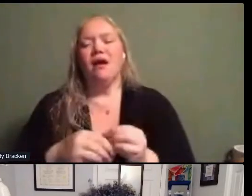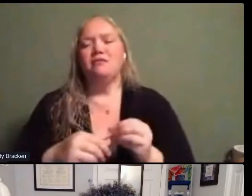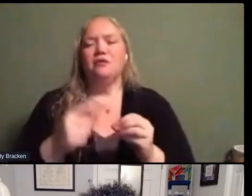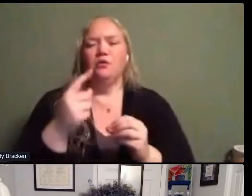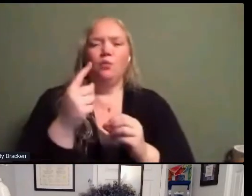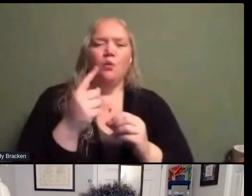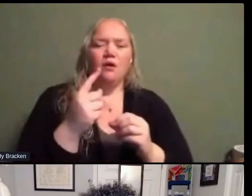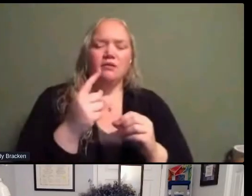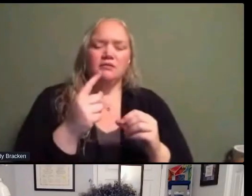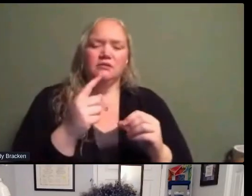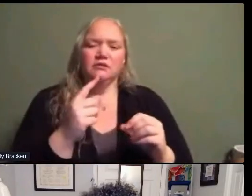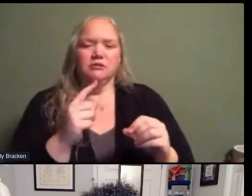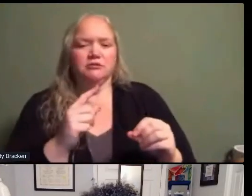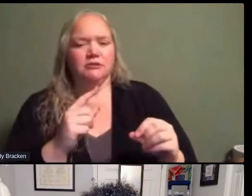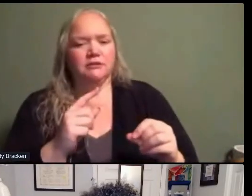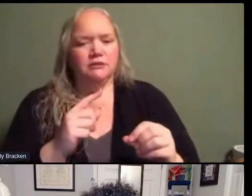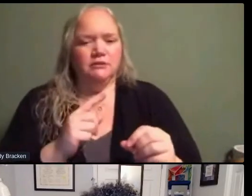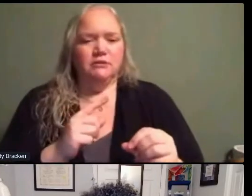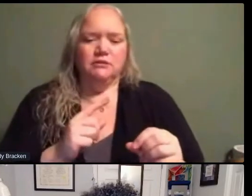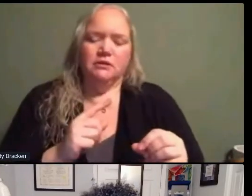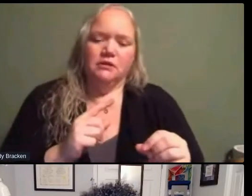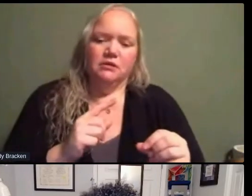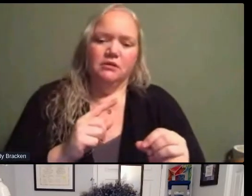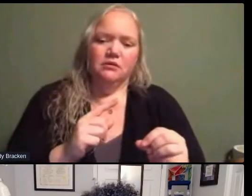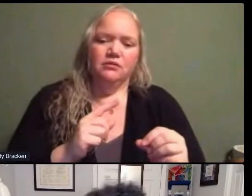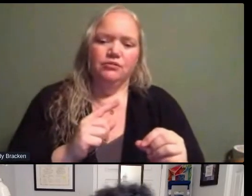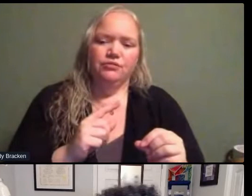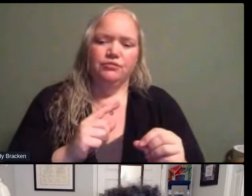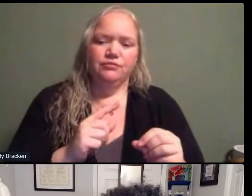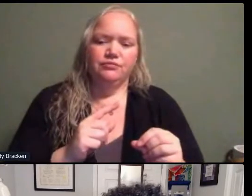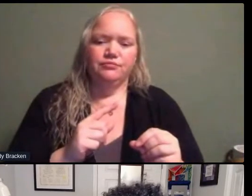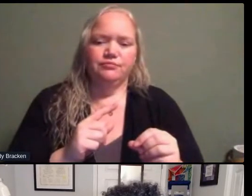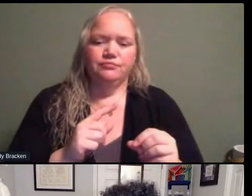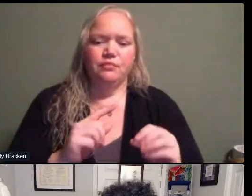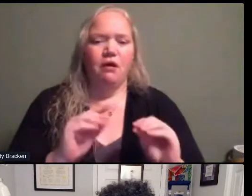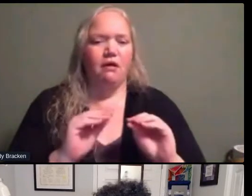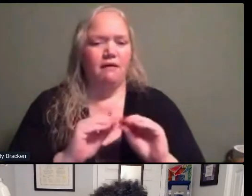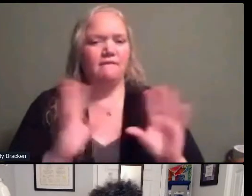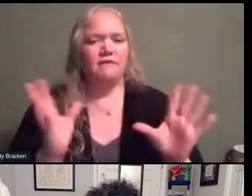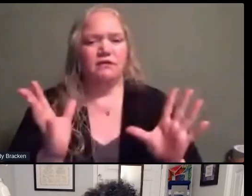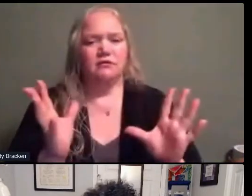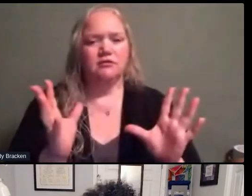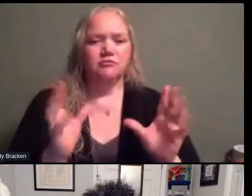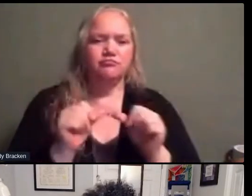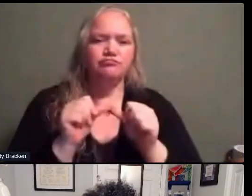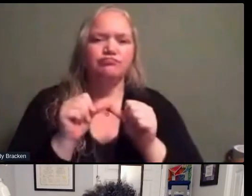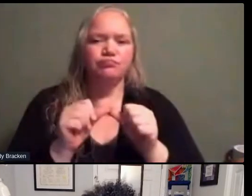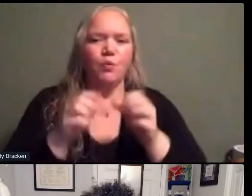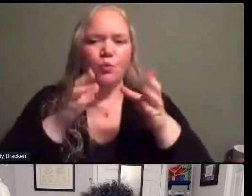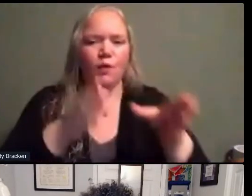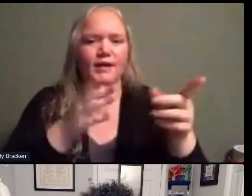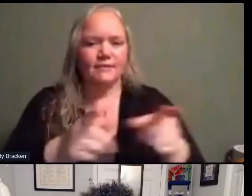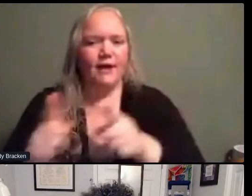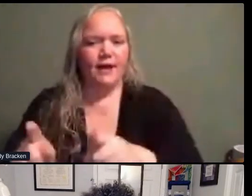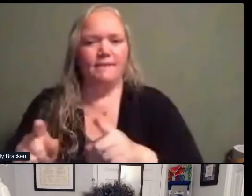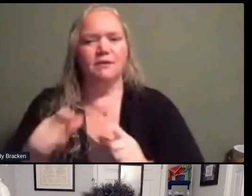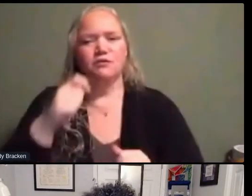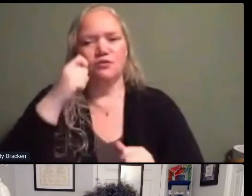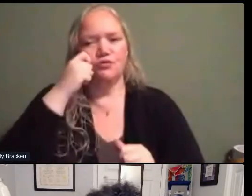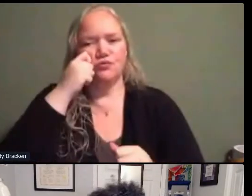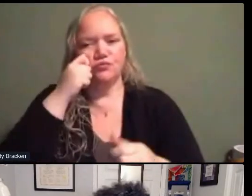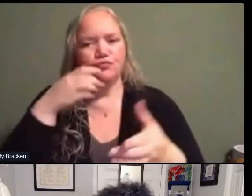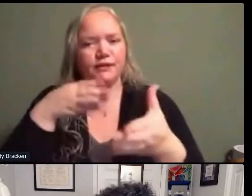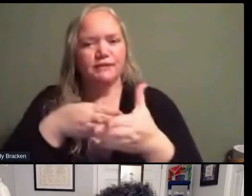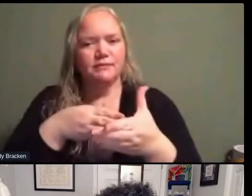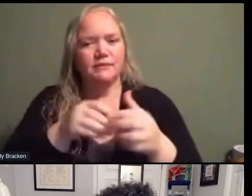supremacy maintain themselves is through the hoarding of money in white communities. And that I think, especially in this year of Shemitah, where